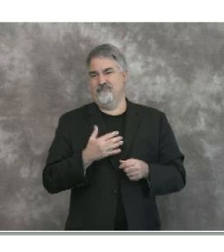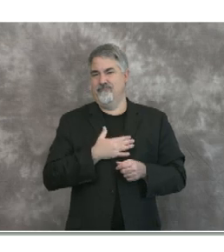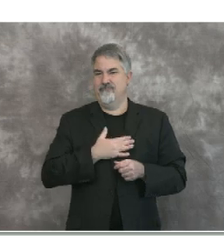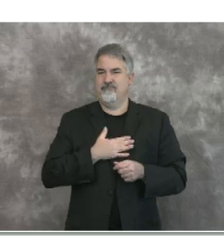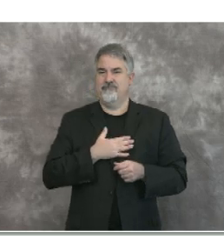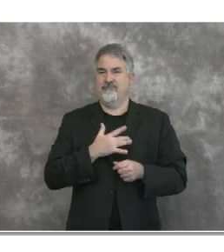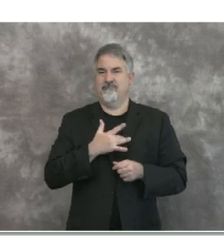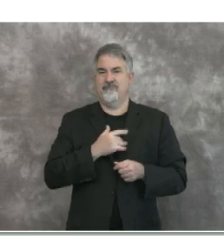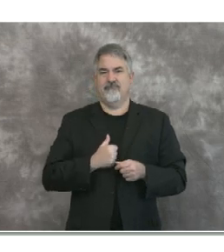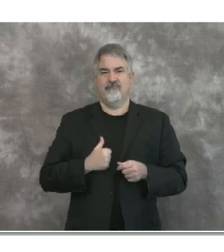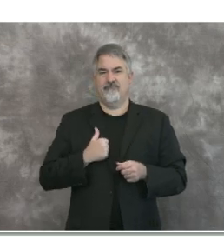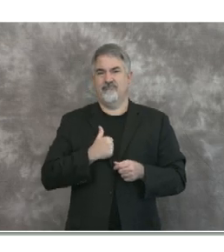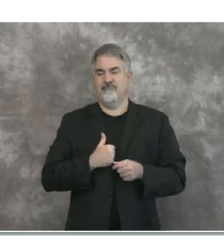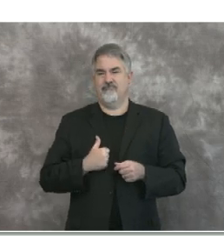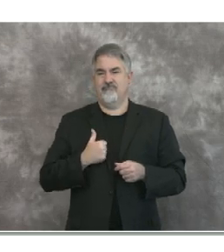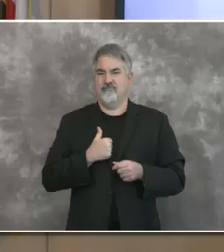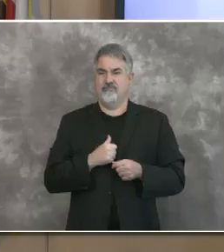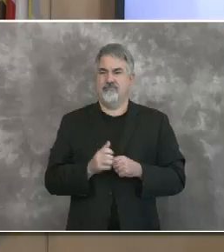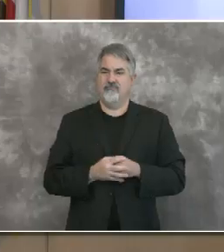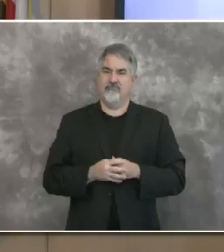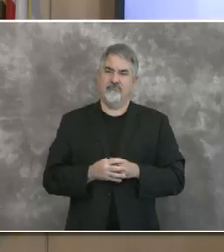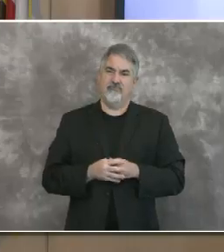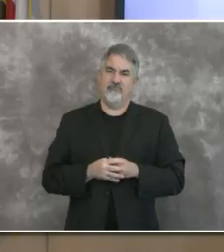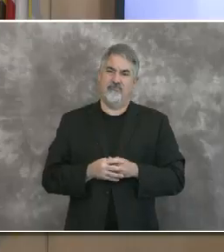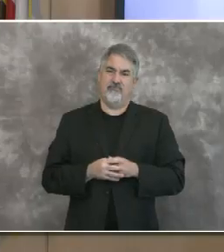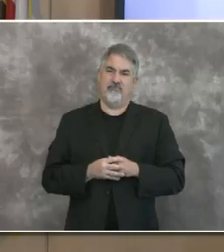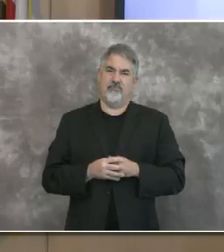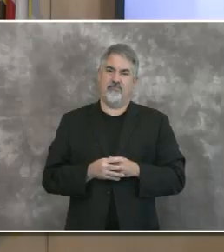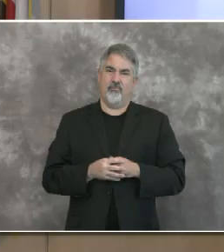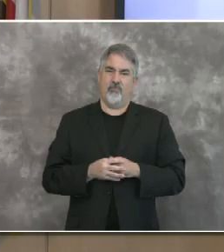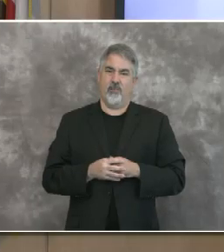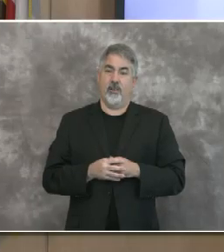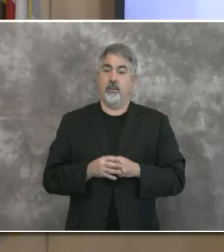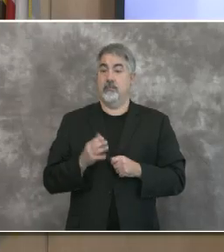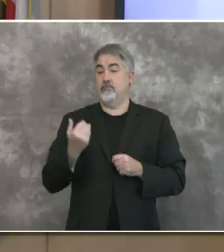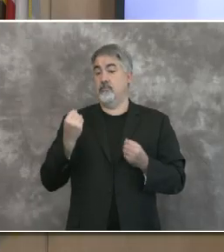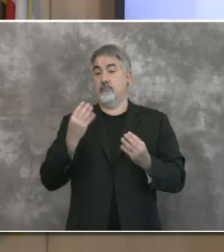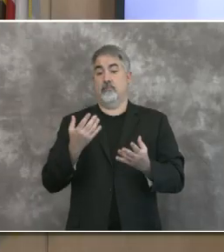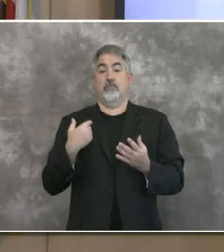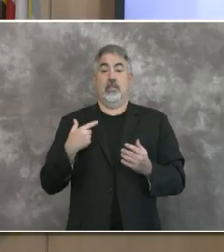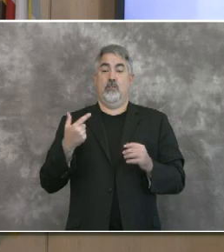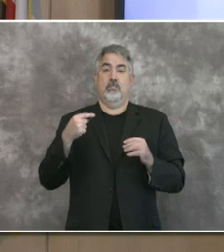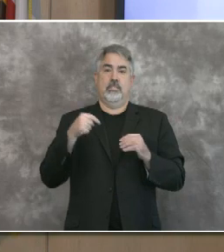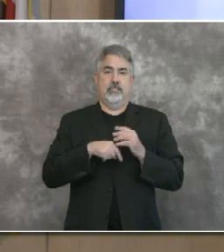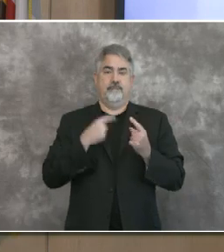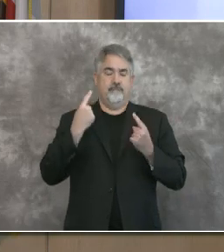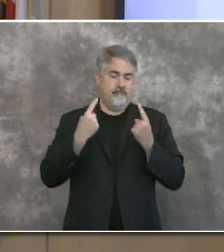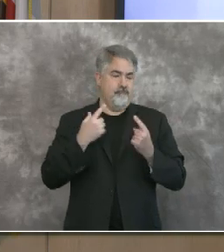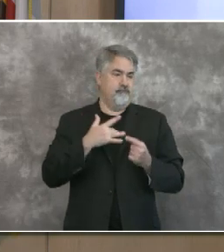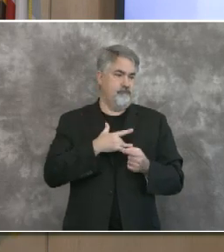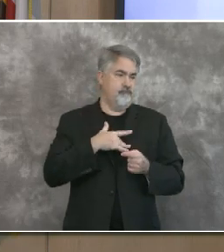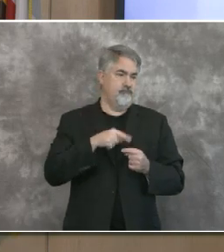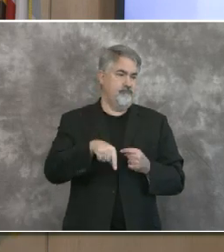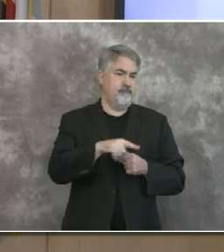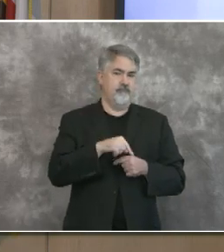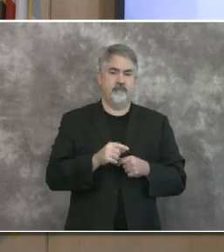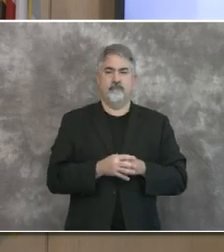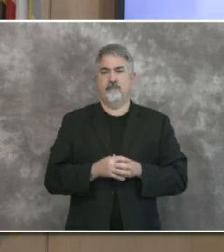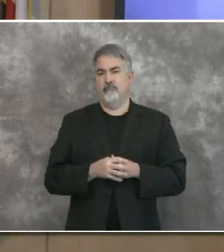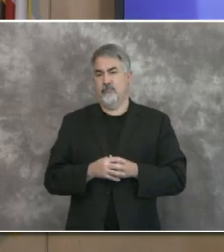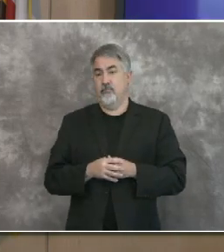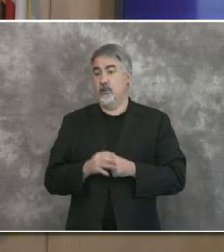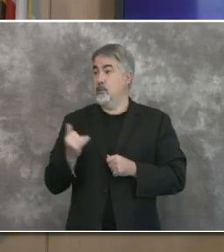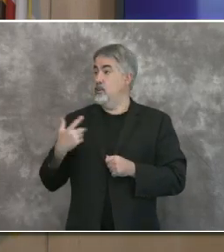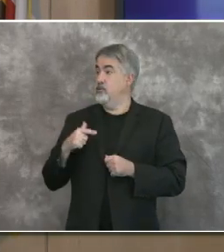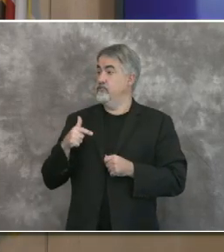sympathies to all of them and deepest thoughts to all of their families. With that, I will turn it over to Dr. Wilma Wooten for today's Public